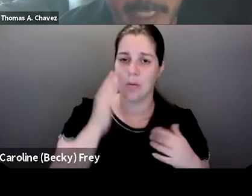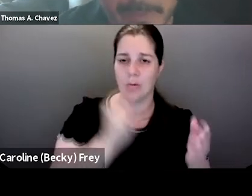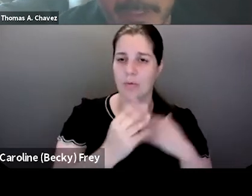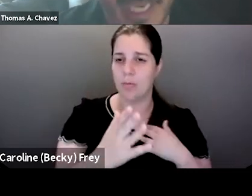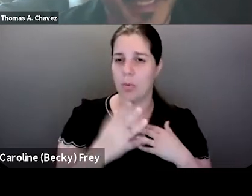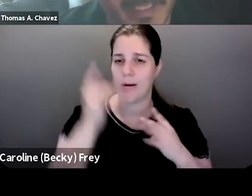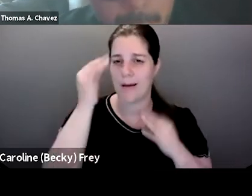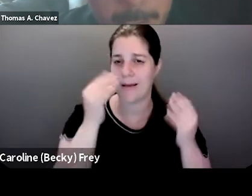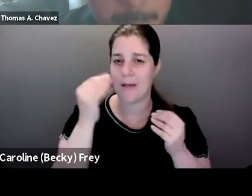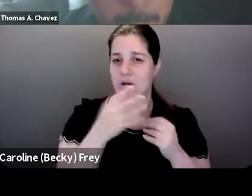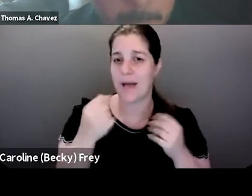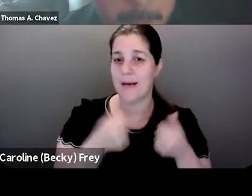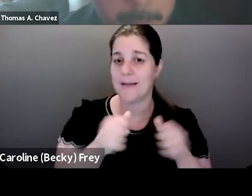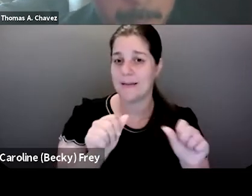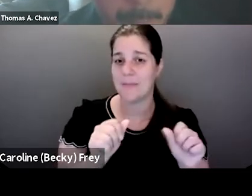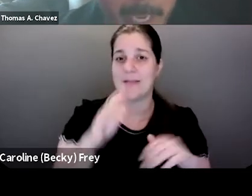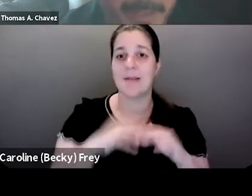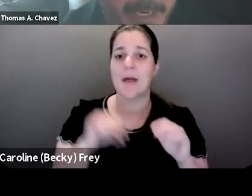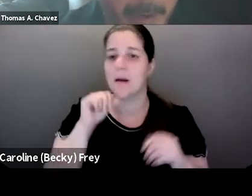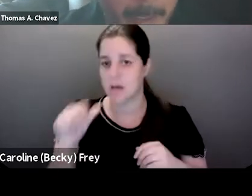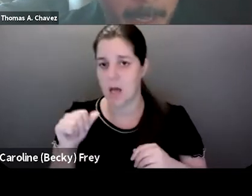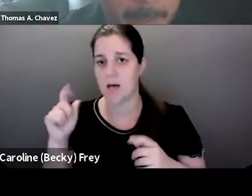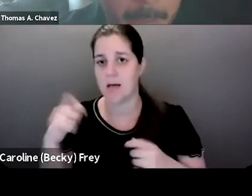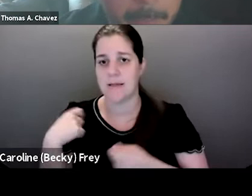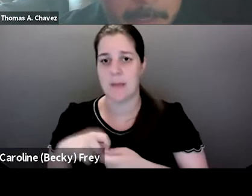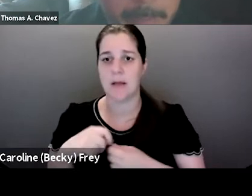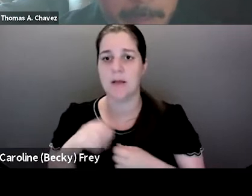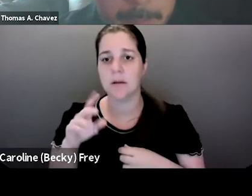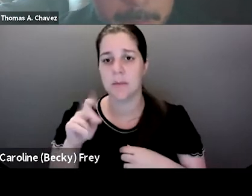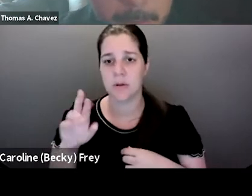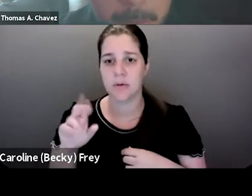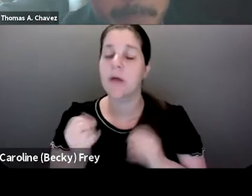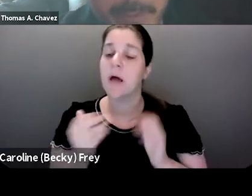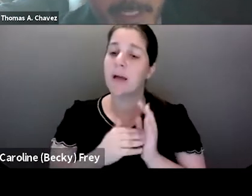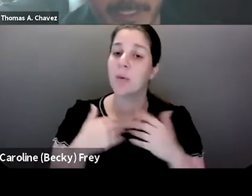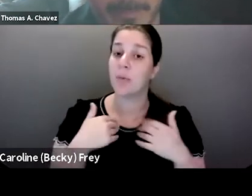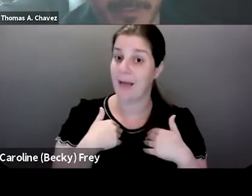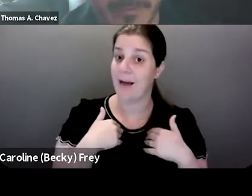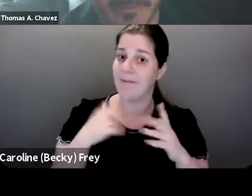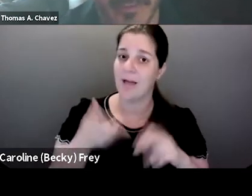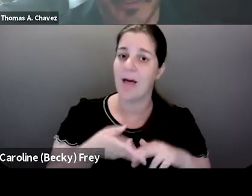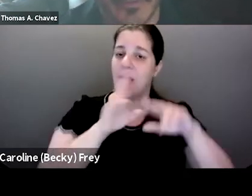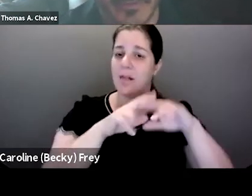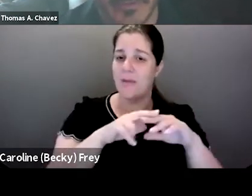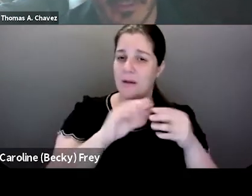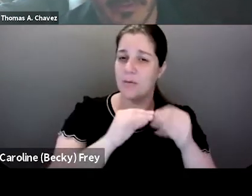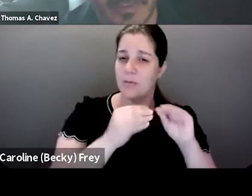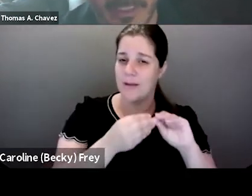and attempts than non-Hispanic peers. There are elevated rates among Latina groups, in